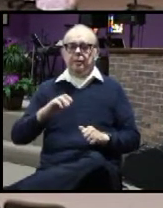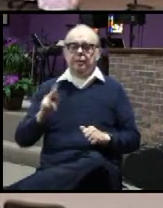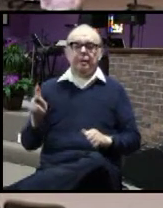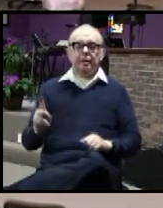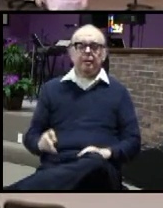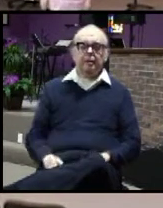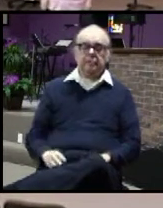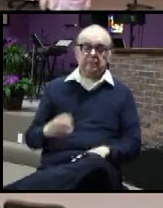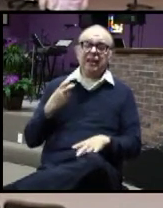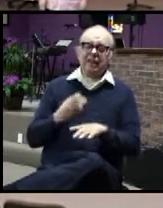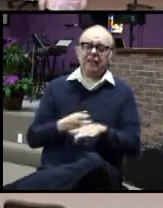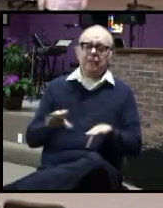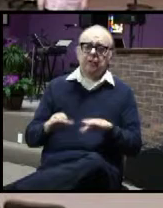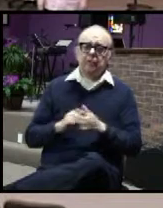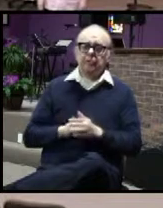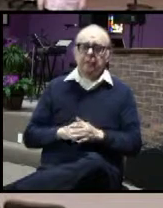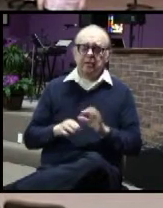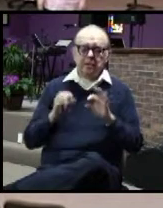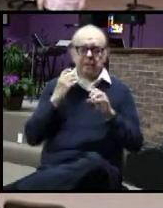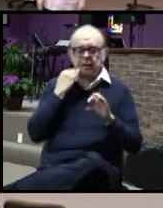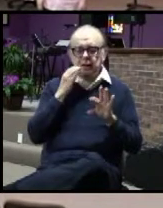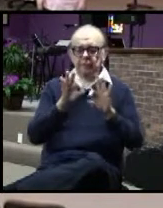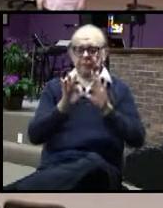It's kind of hard.